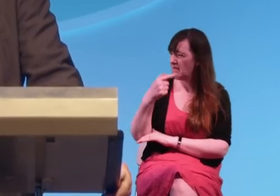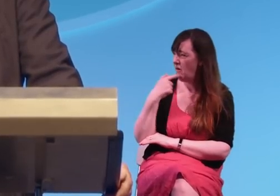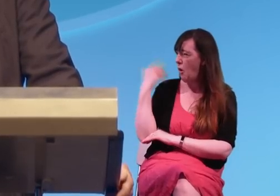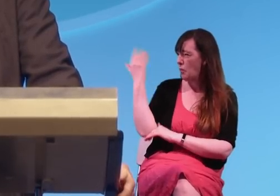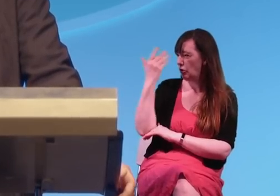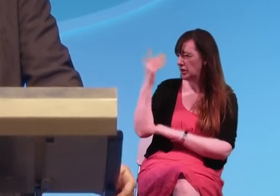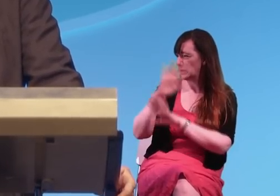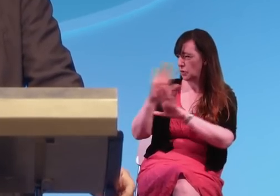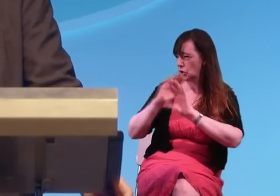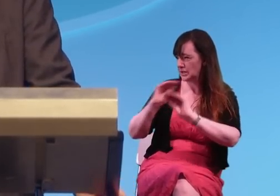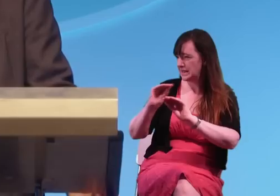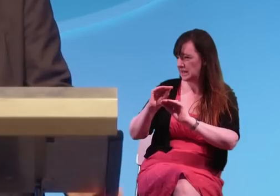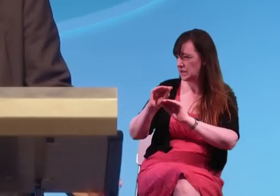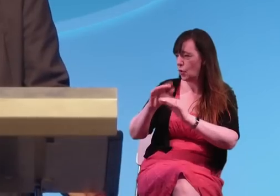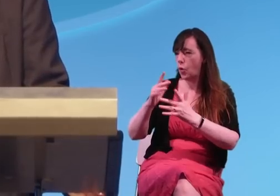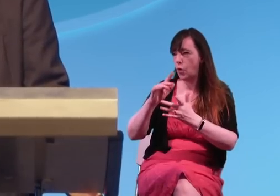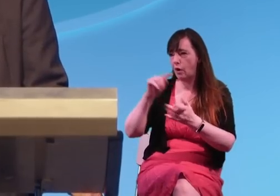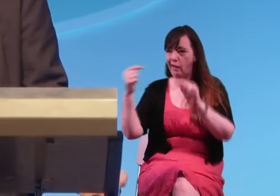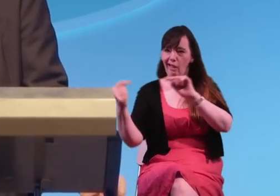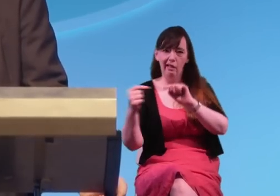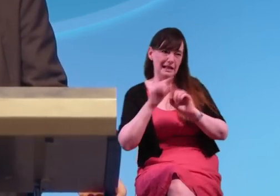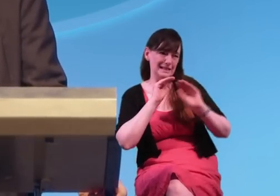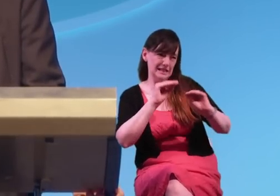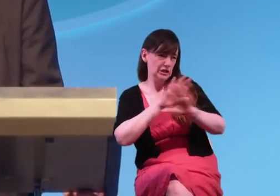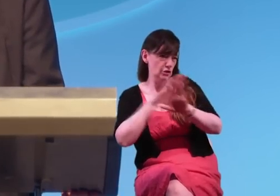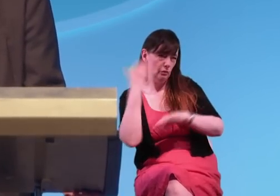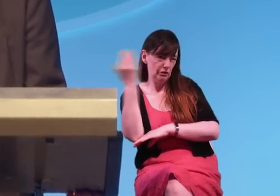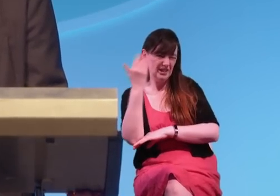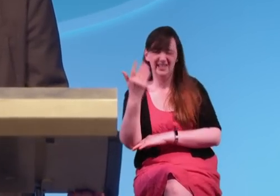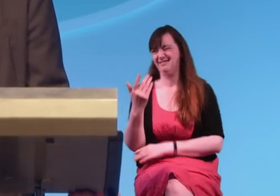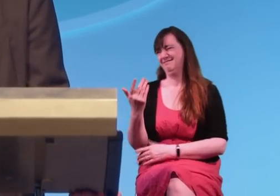but he wasn't preaching. Well, I don't think it is really possible